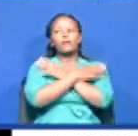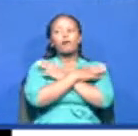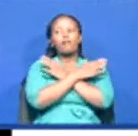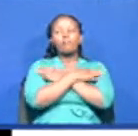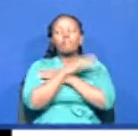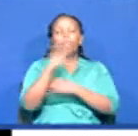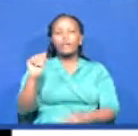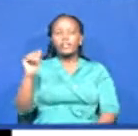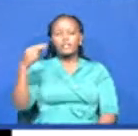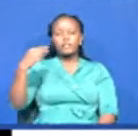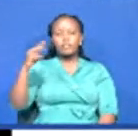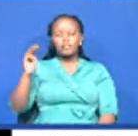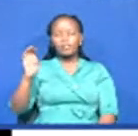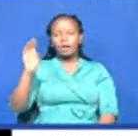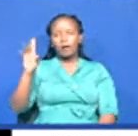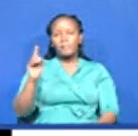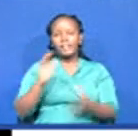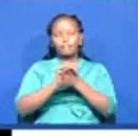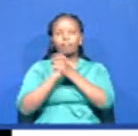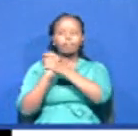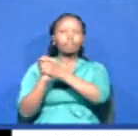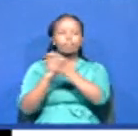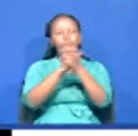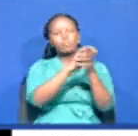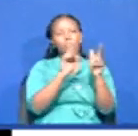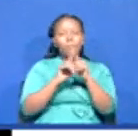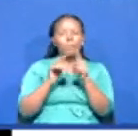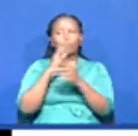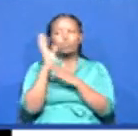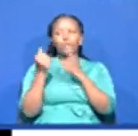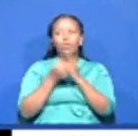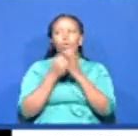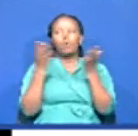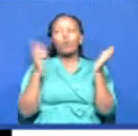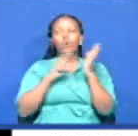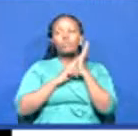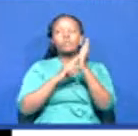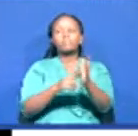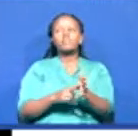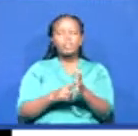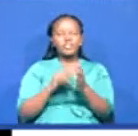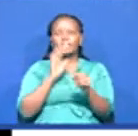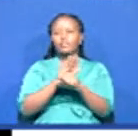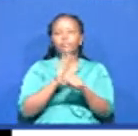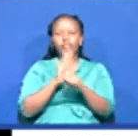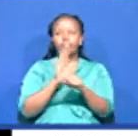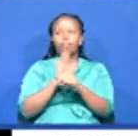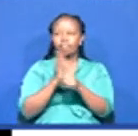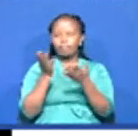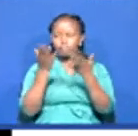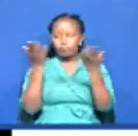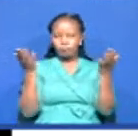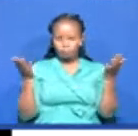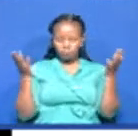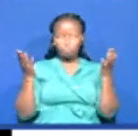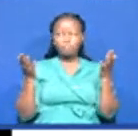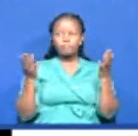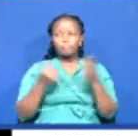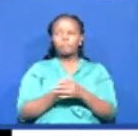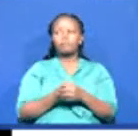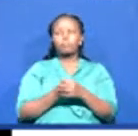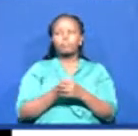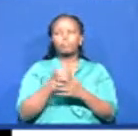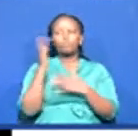greetings. Private sector representatives, there are lots of you in the room, I can see Cam, I'm sure Chamber, all